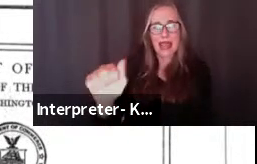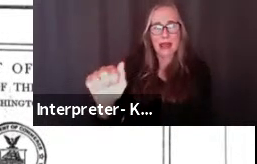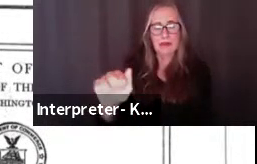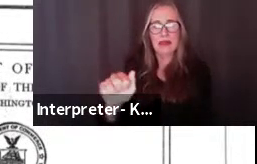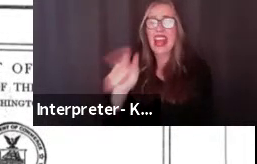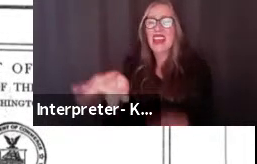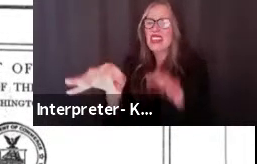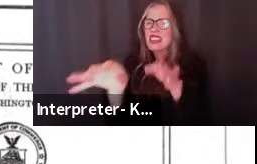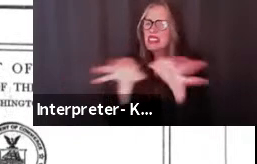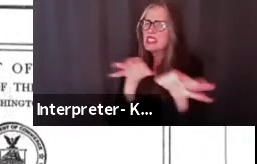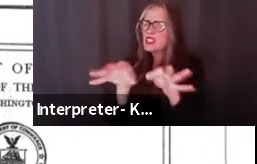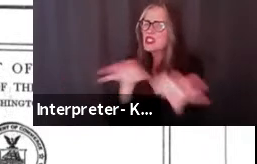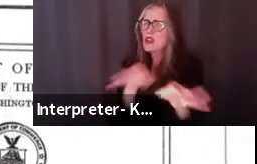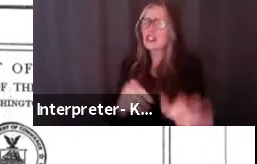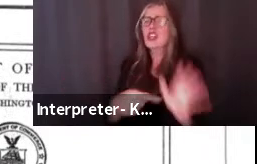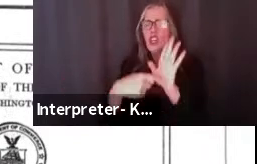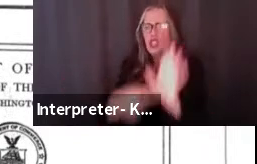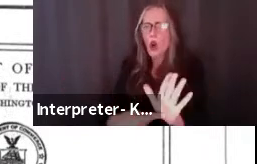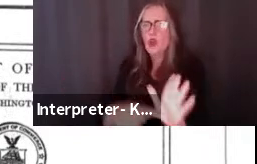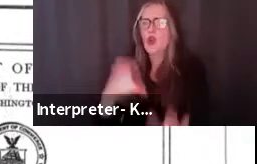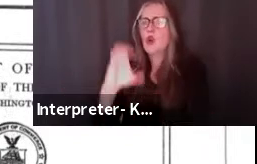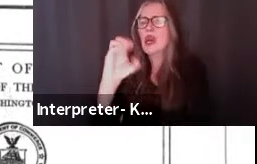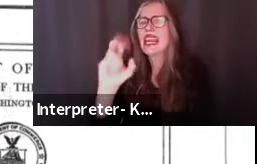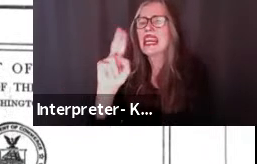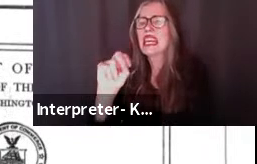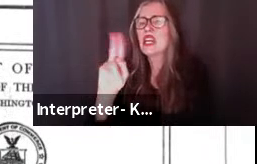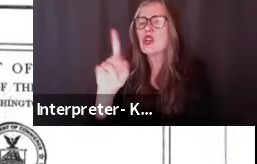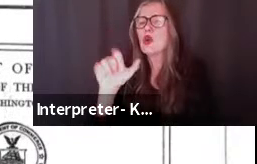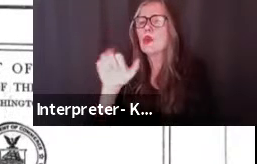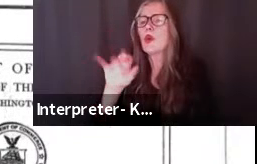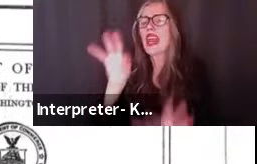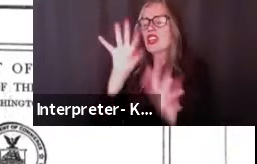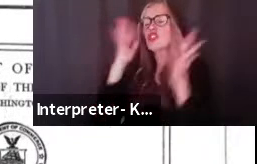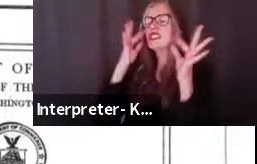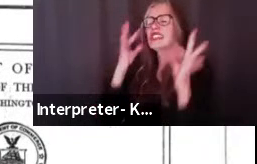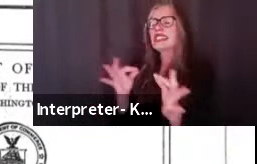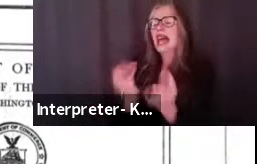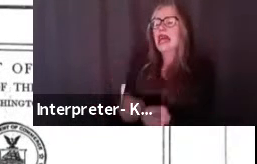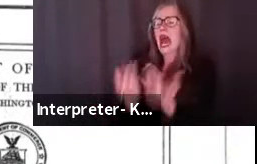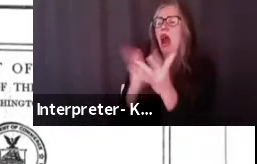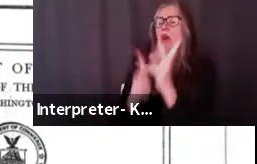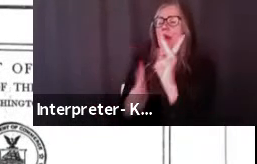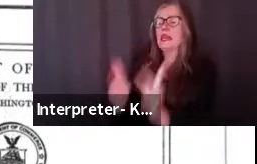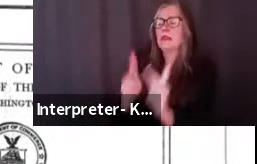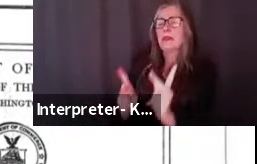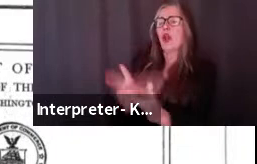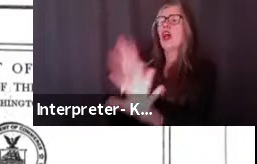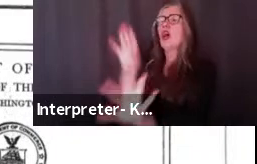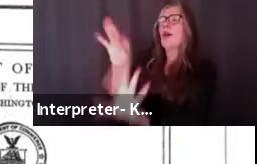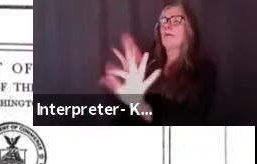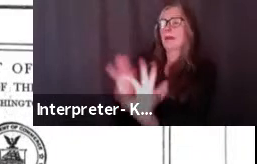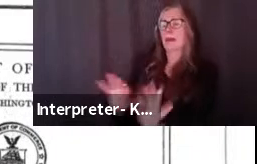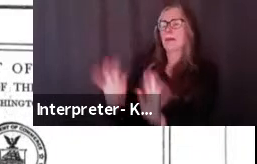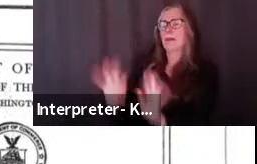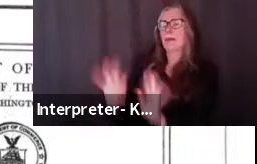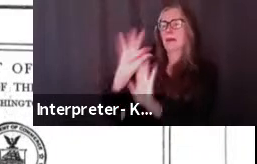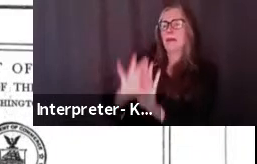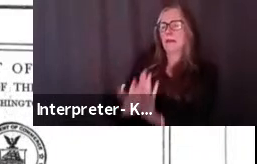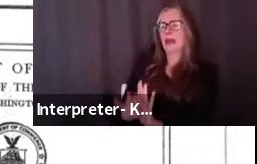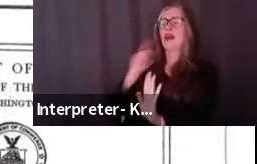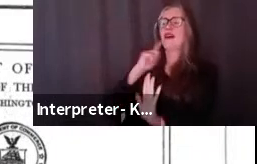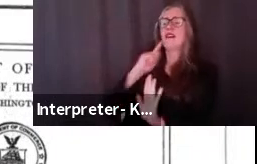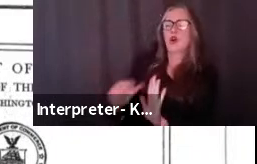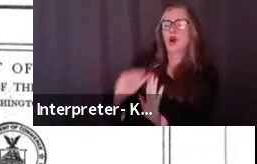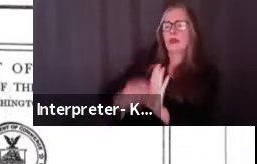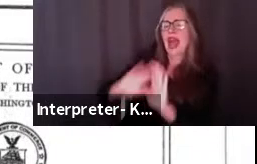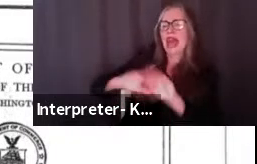instructions to enumerators shown on the right were helpful in determining how the institutionalized population was enumerated and how nativity